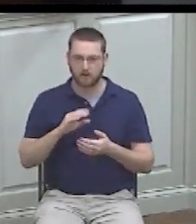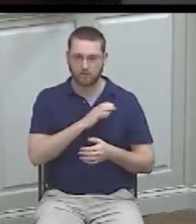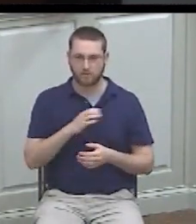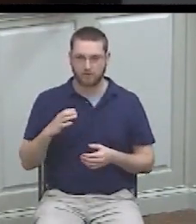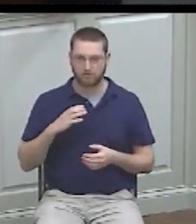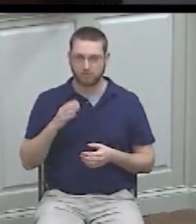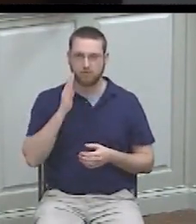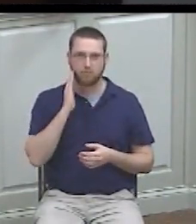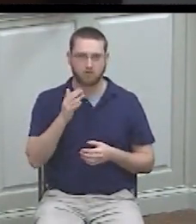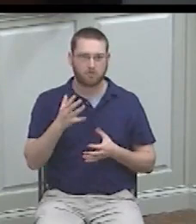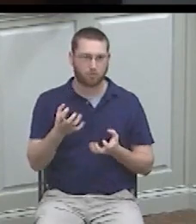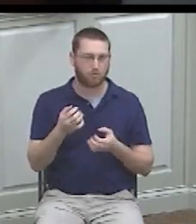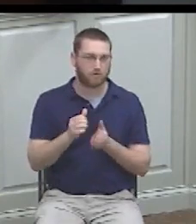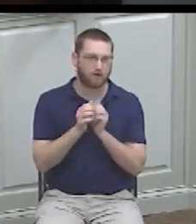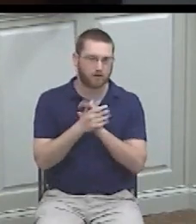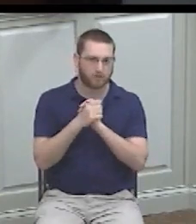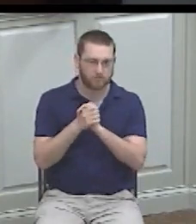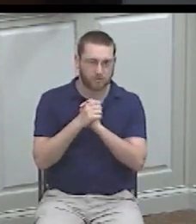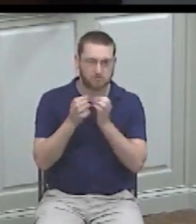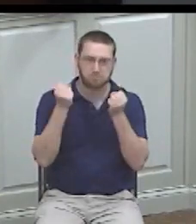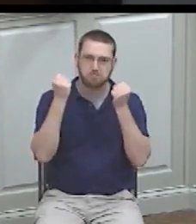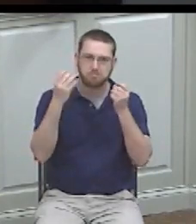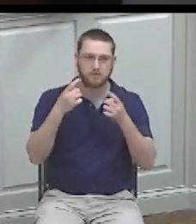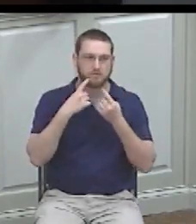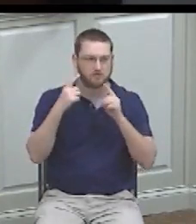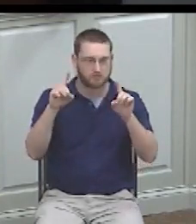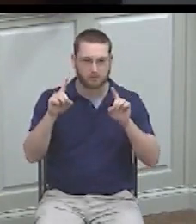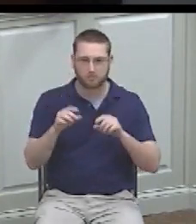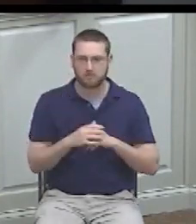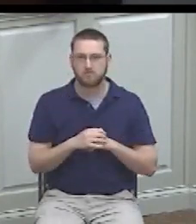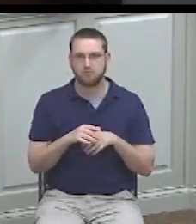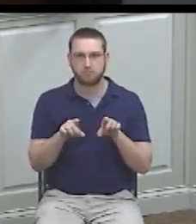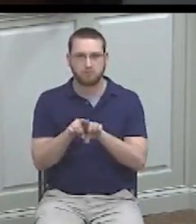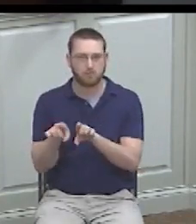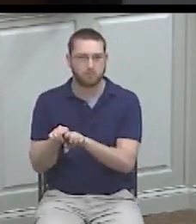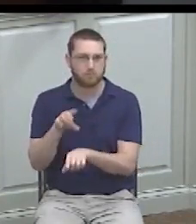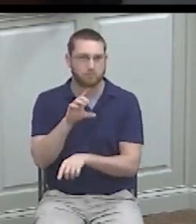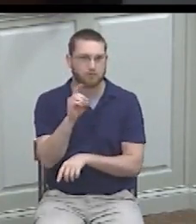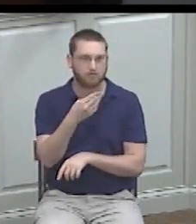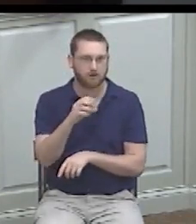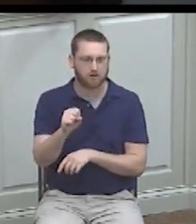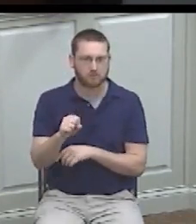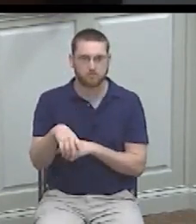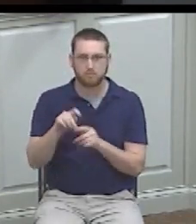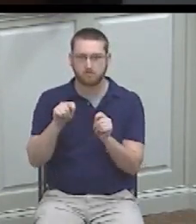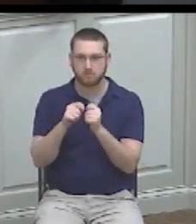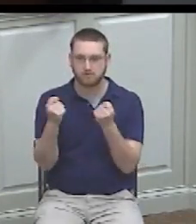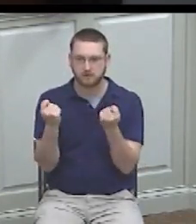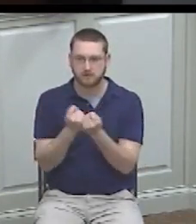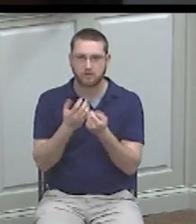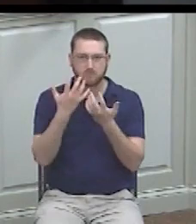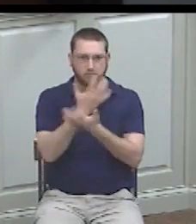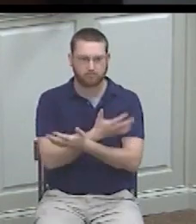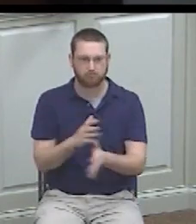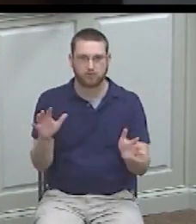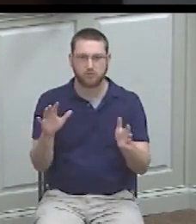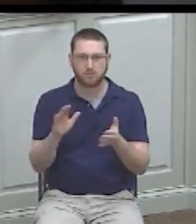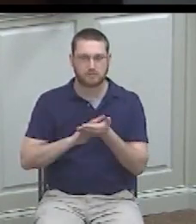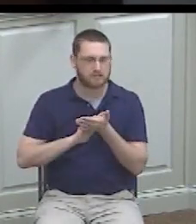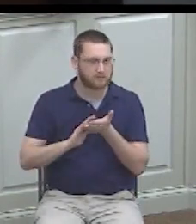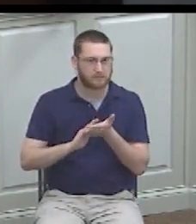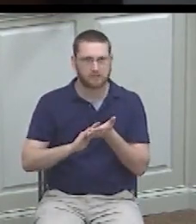would like to congratulate them on their many accomplishments, and whereas the Danville High School Forensics Team completed a clean